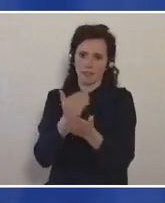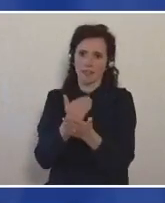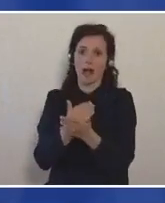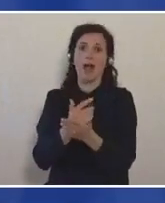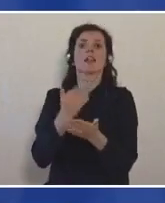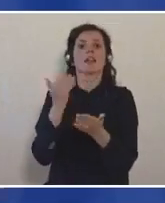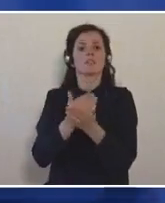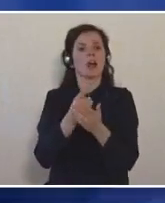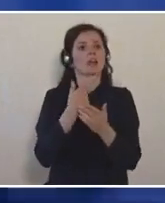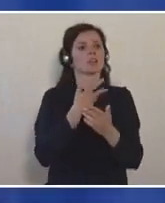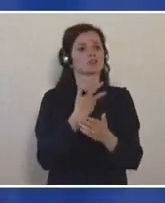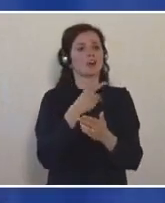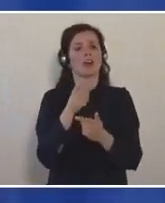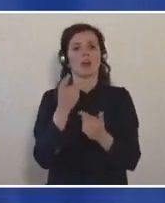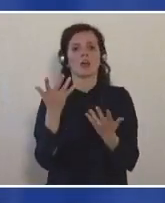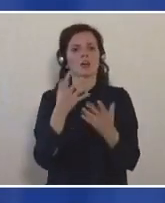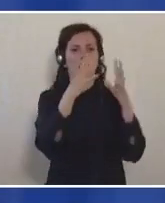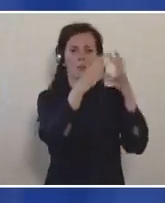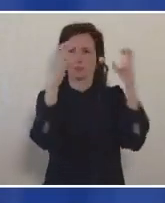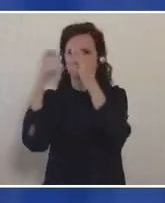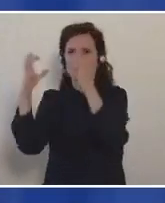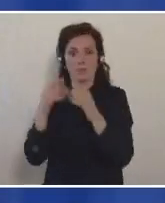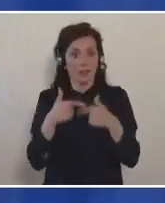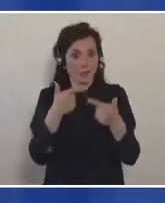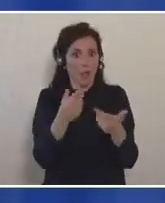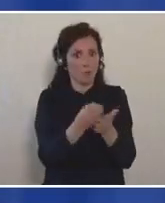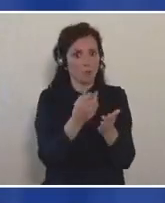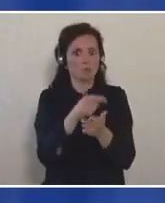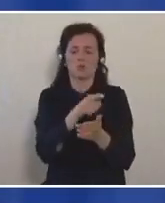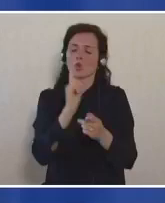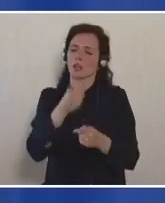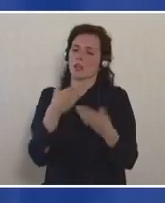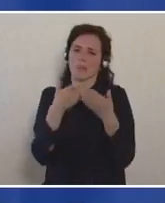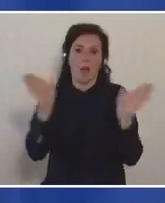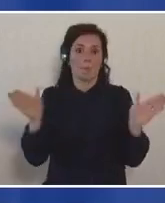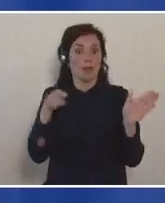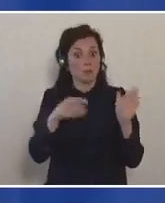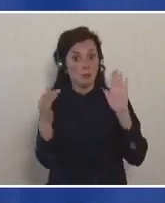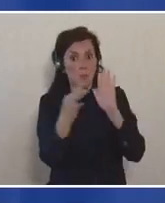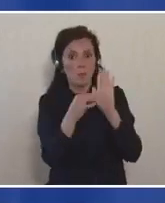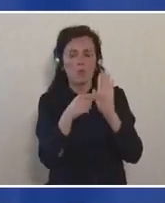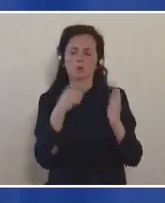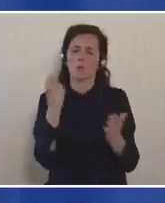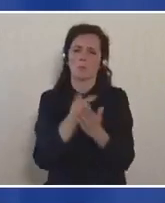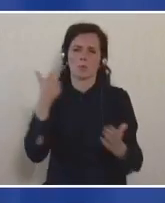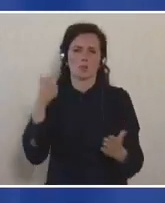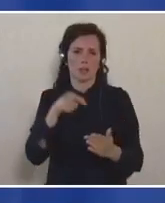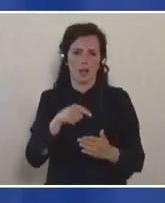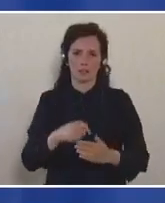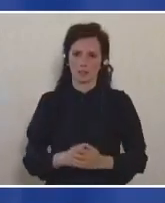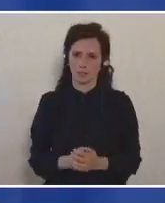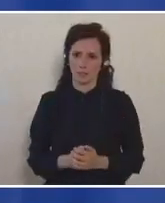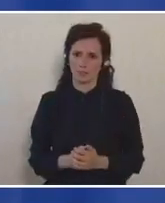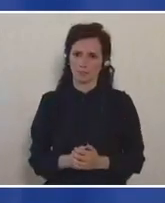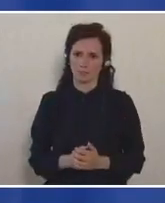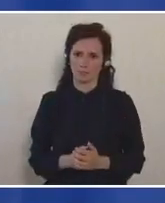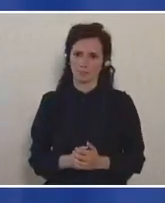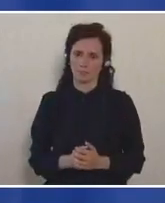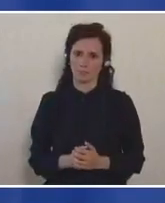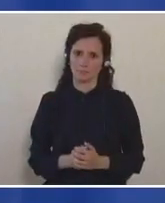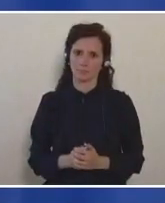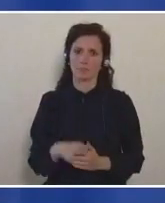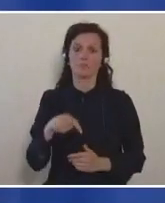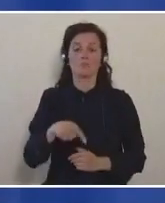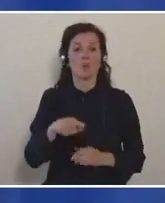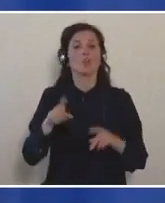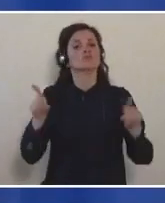number one is, and this is a learning process also, we saw that also today, that this will not be enough. And therefore that